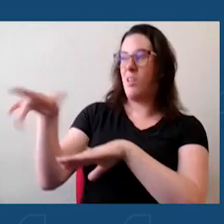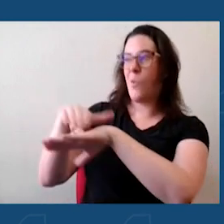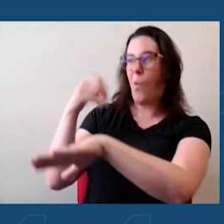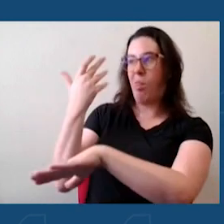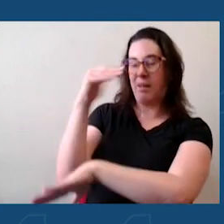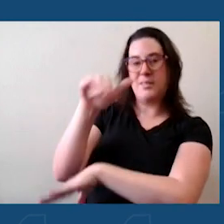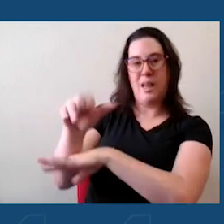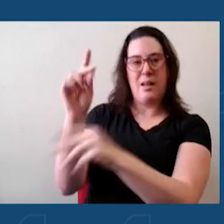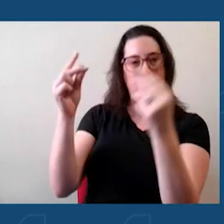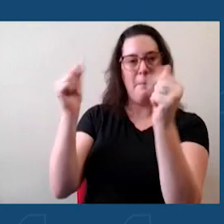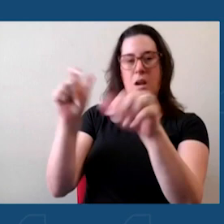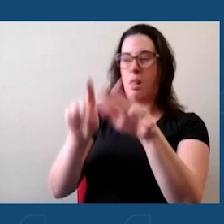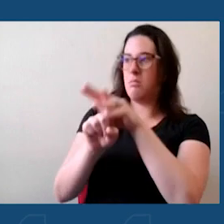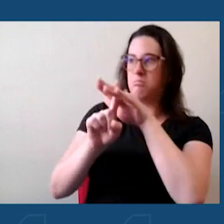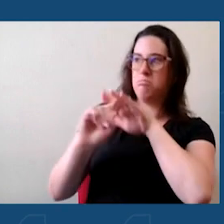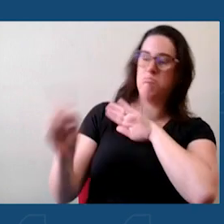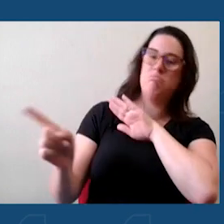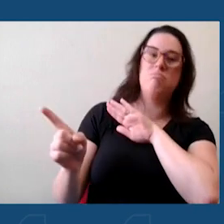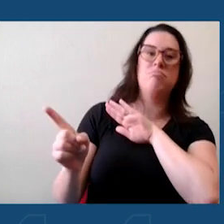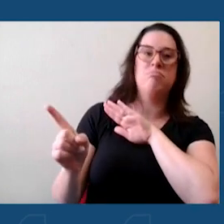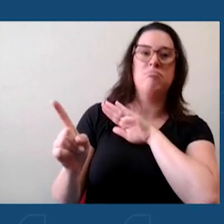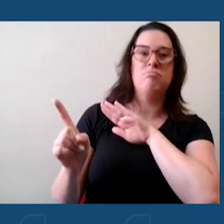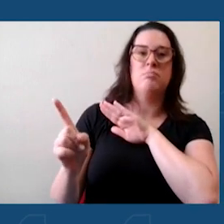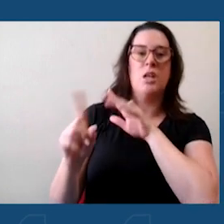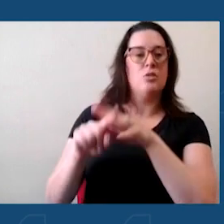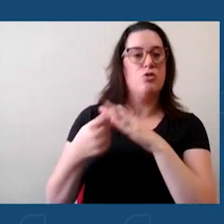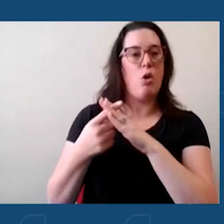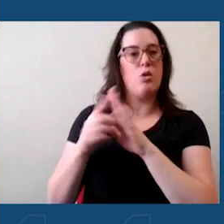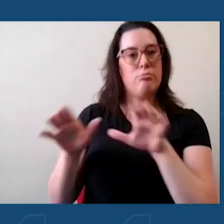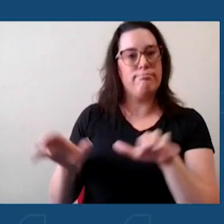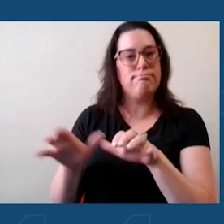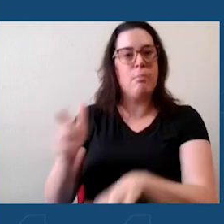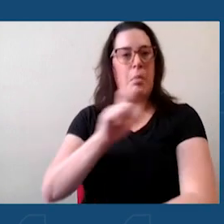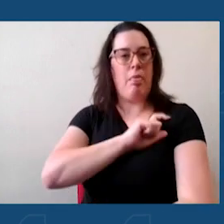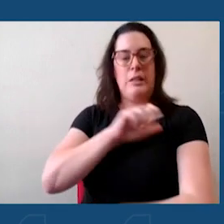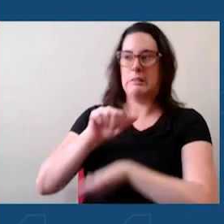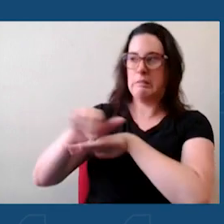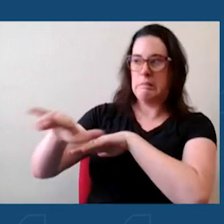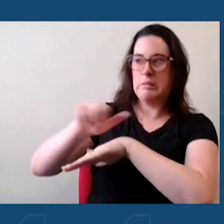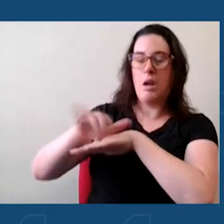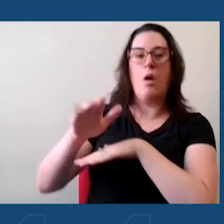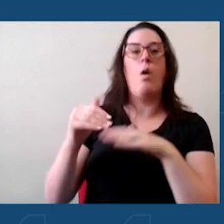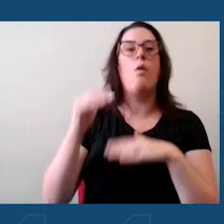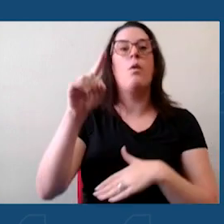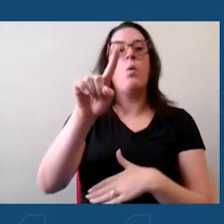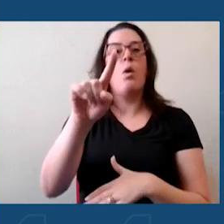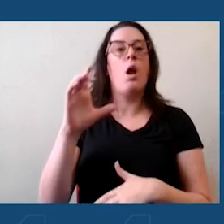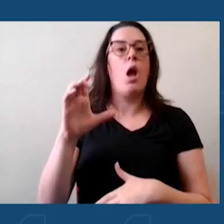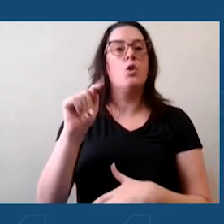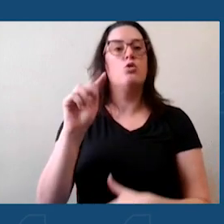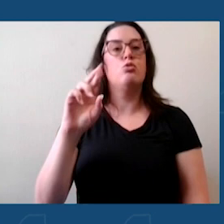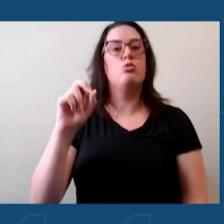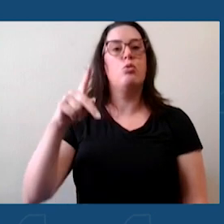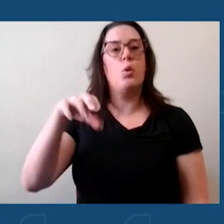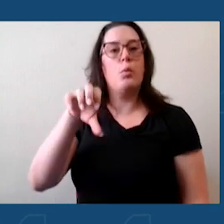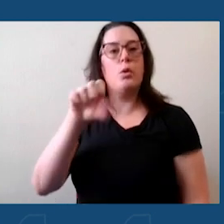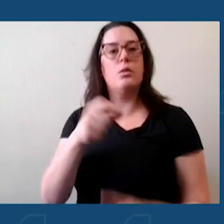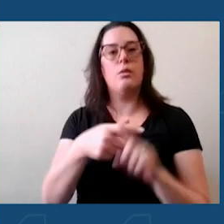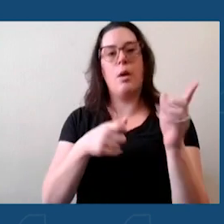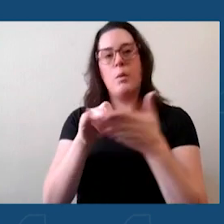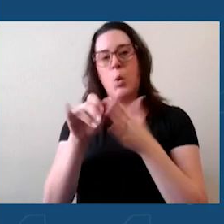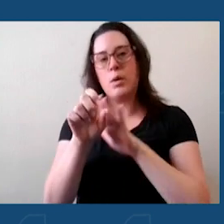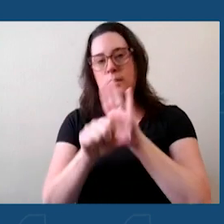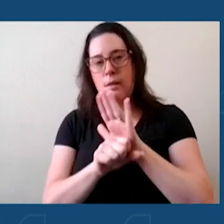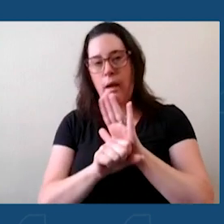immediately deployed or started to activate police officers. We'll have over 100 troopers from the New York State Police Department on their way to